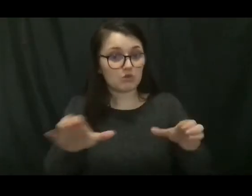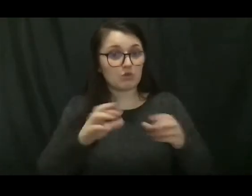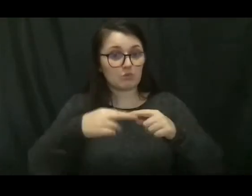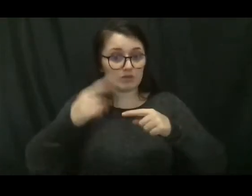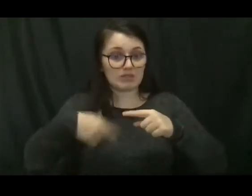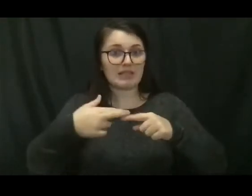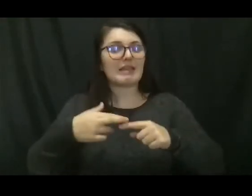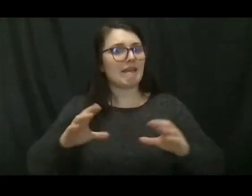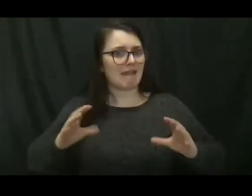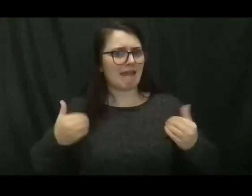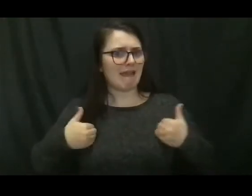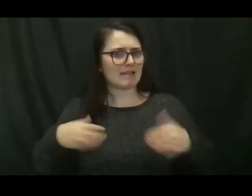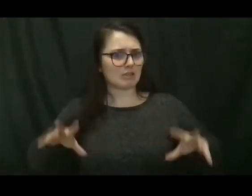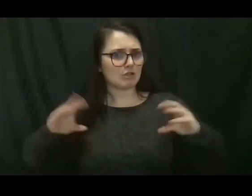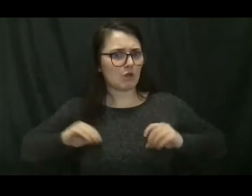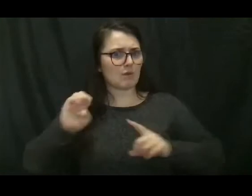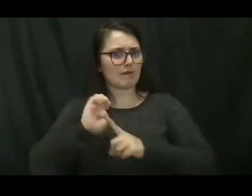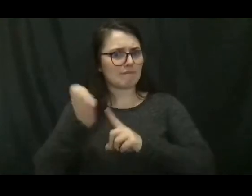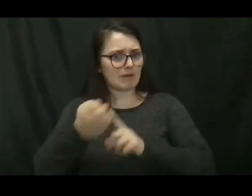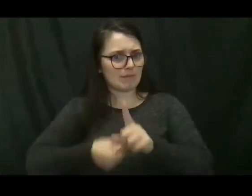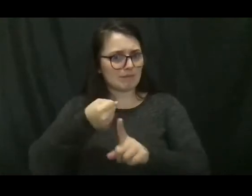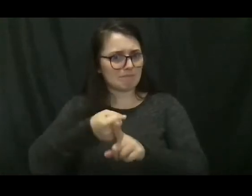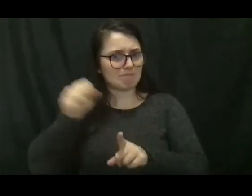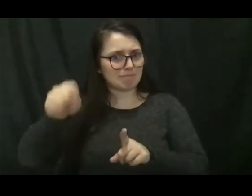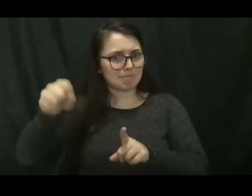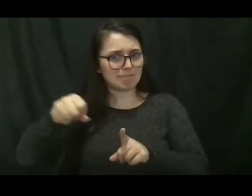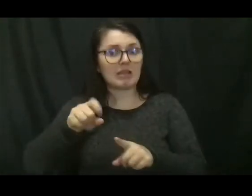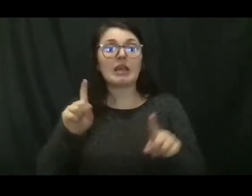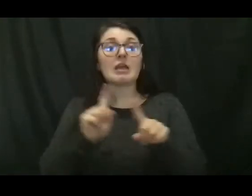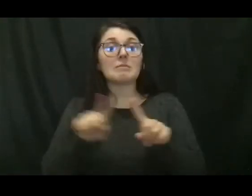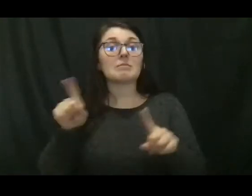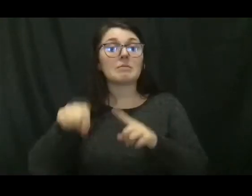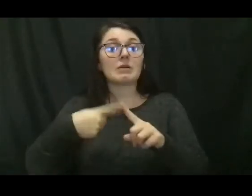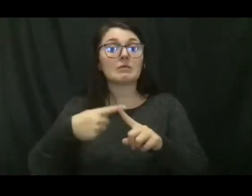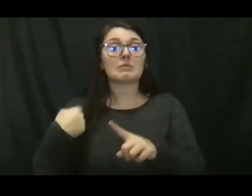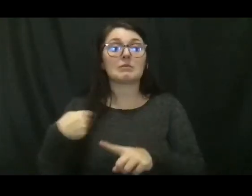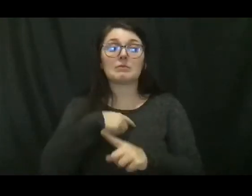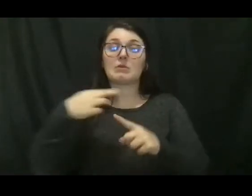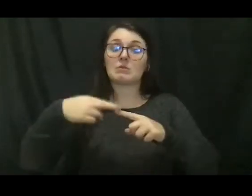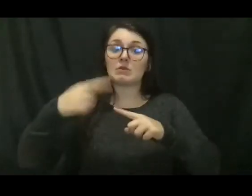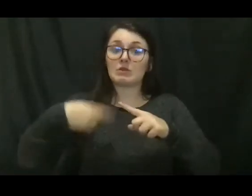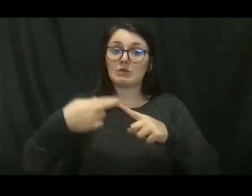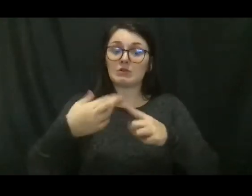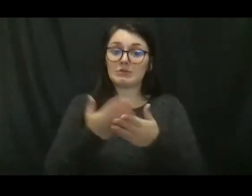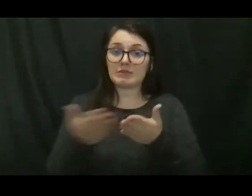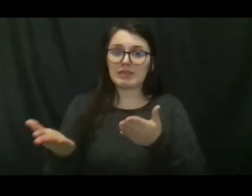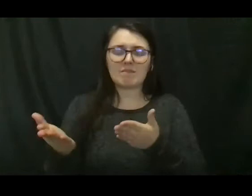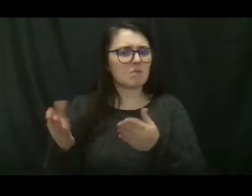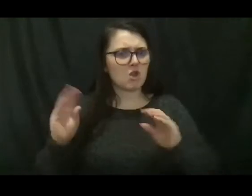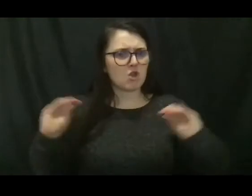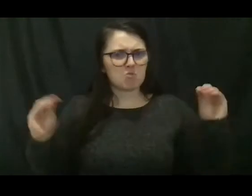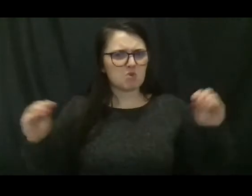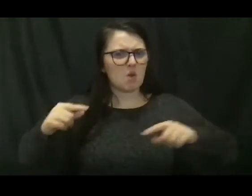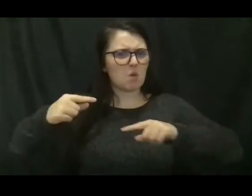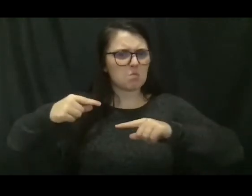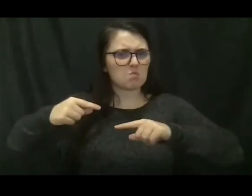its own environmental impact. When we reuse items, we don't have to do any of that processing.